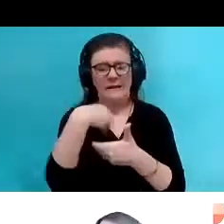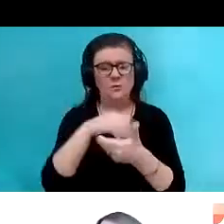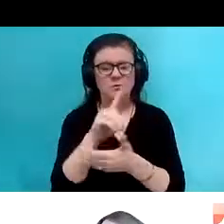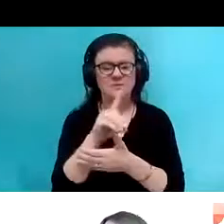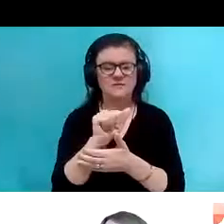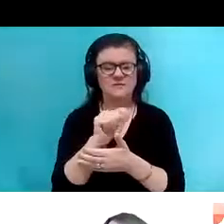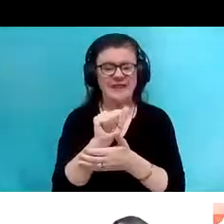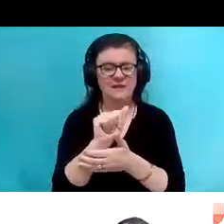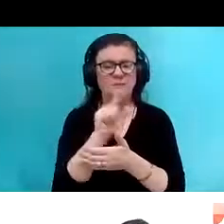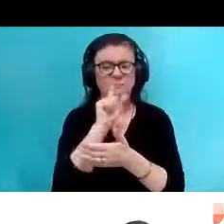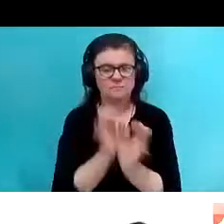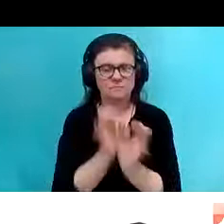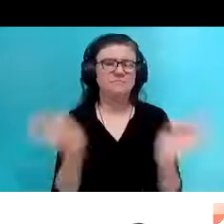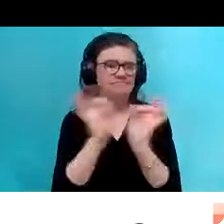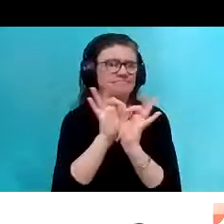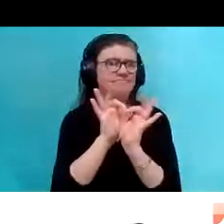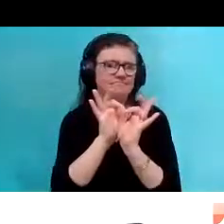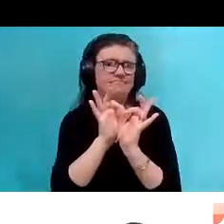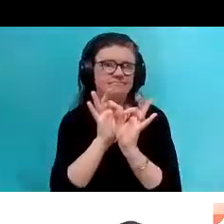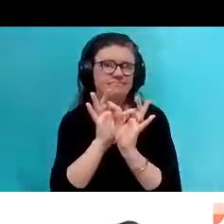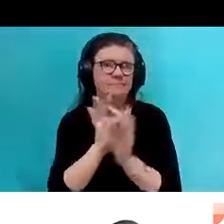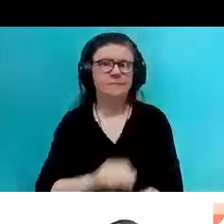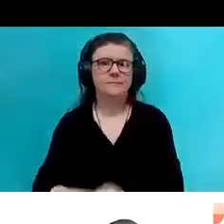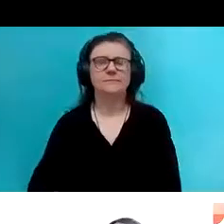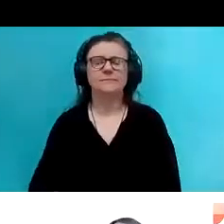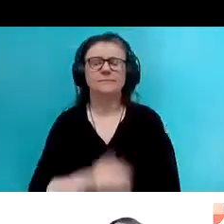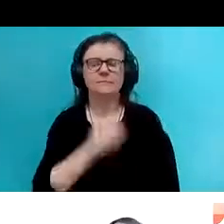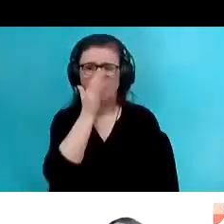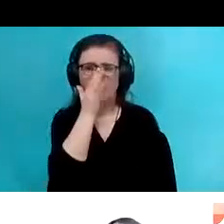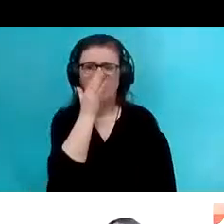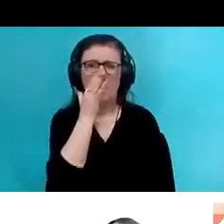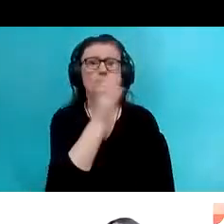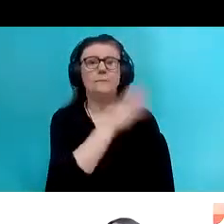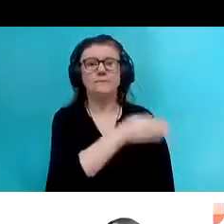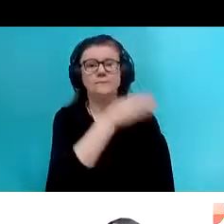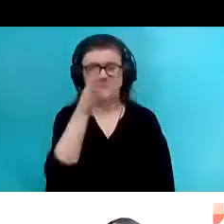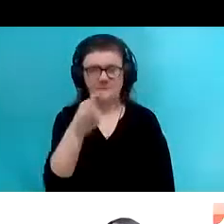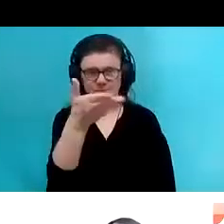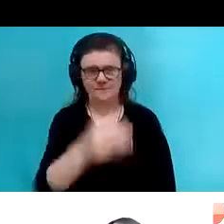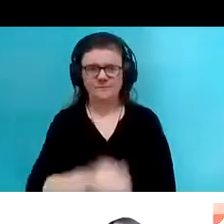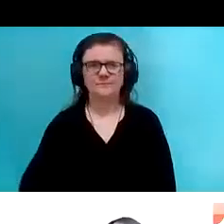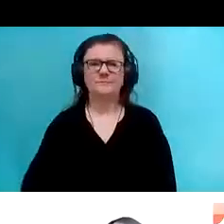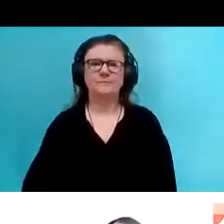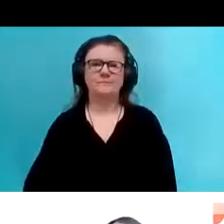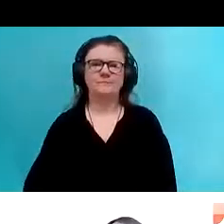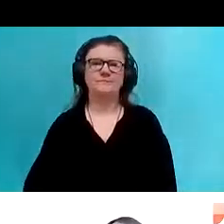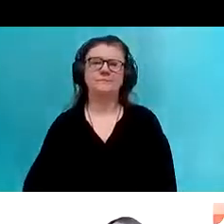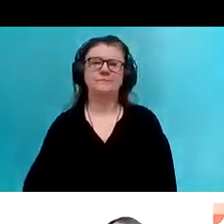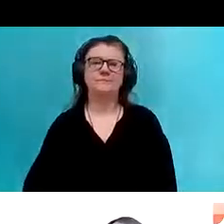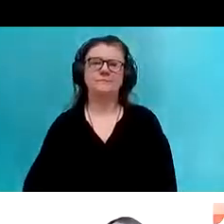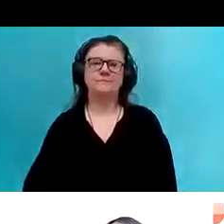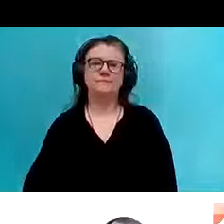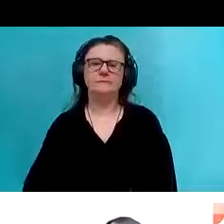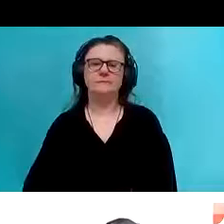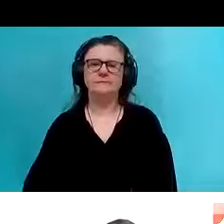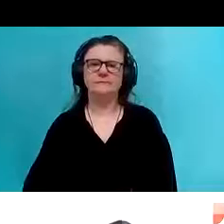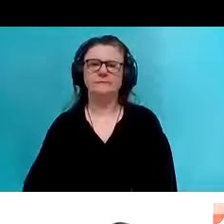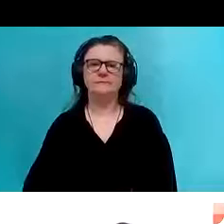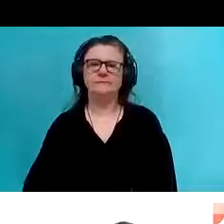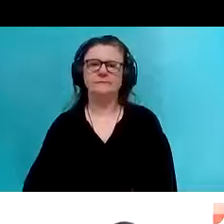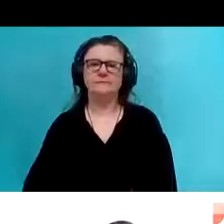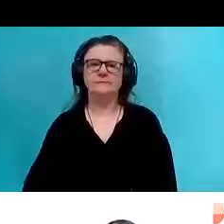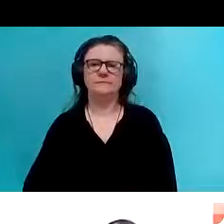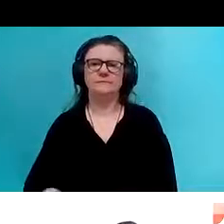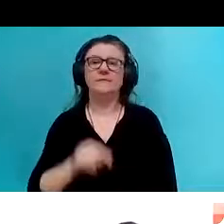is so vital. So if I move on now to the next slide and talk to you a little bit about our experience